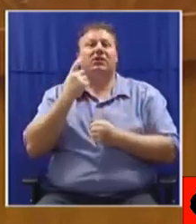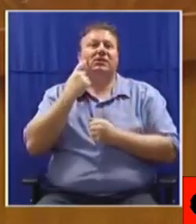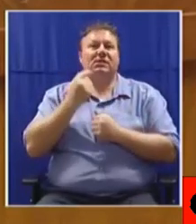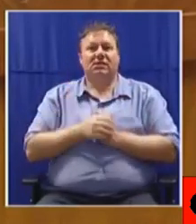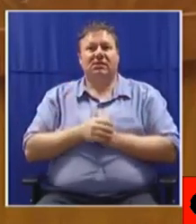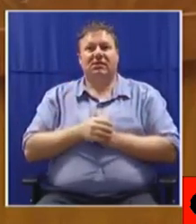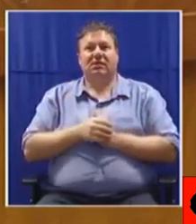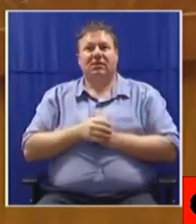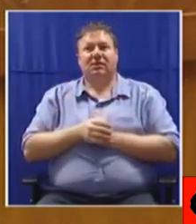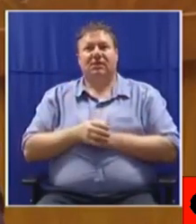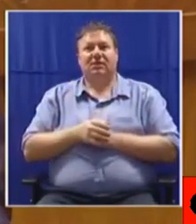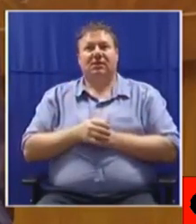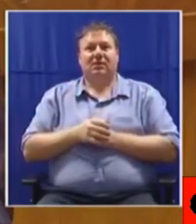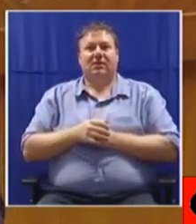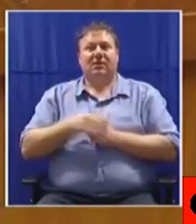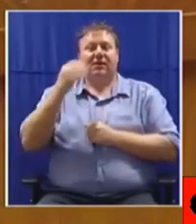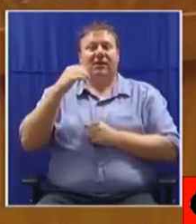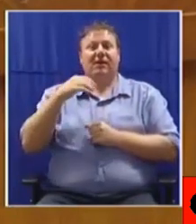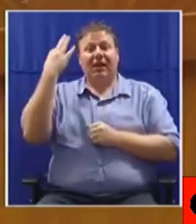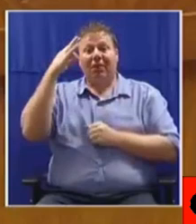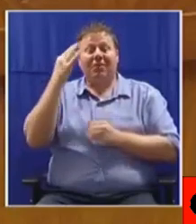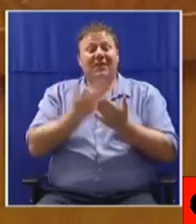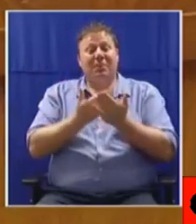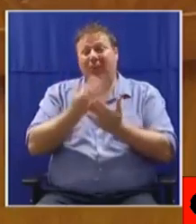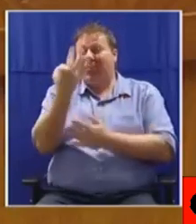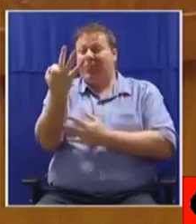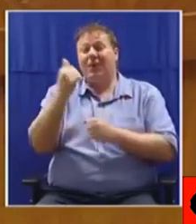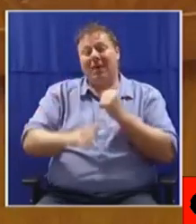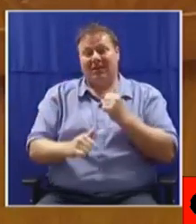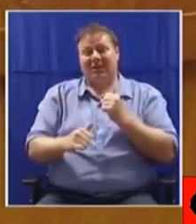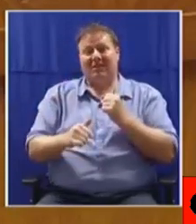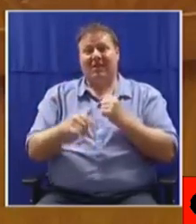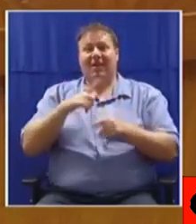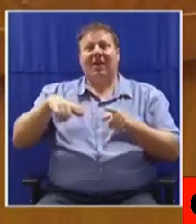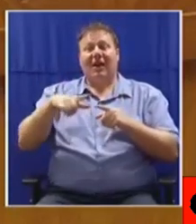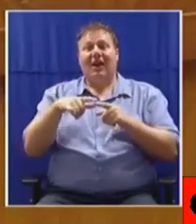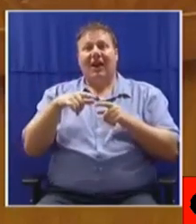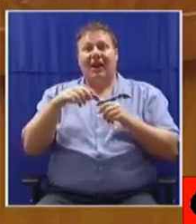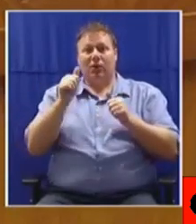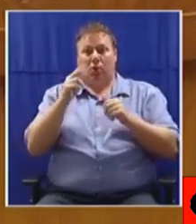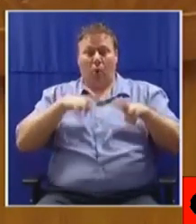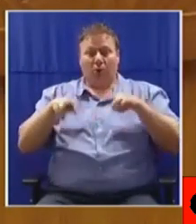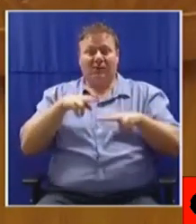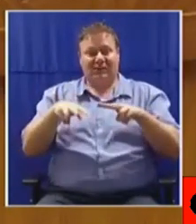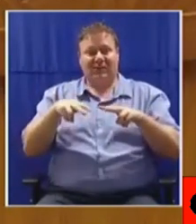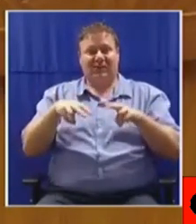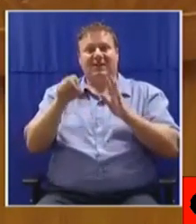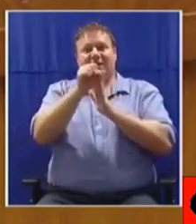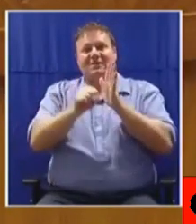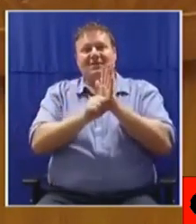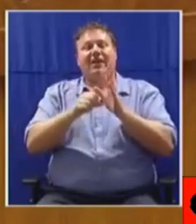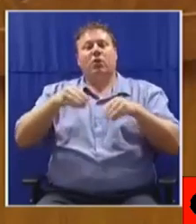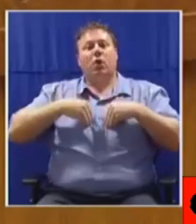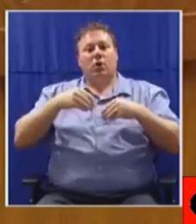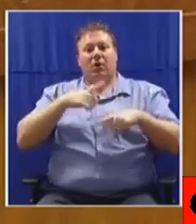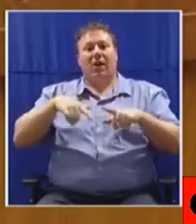government could spend the next 3 months doing a comprehensive land audit on well-placed state-owned land near urban centres